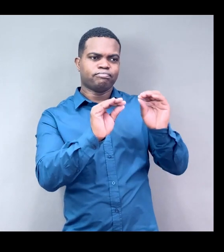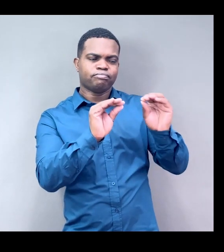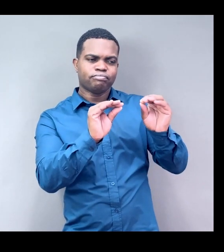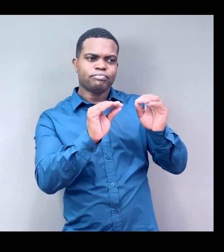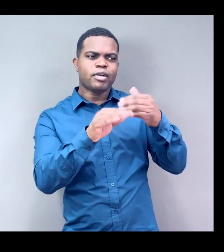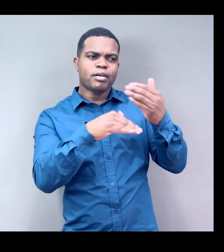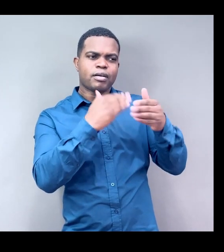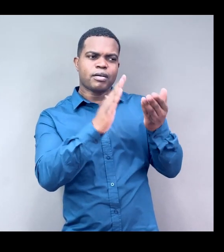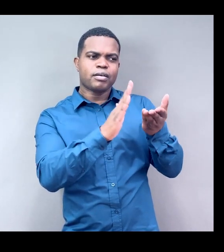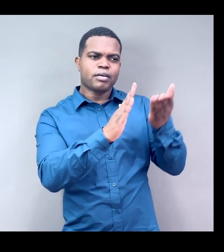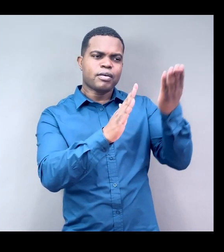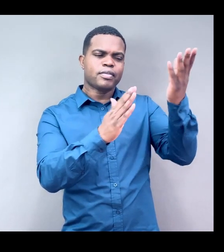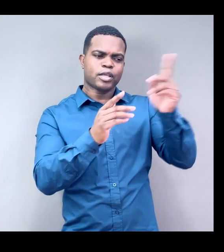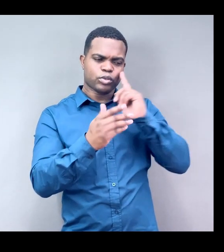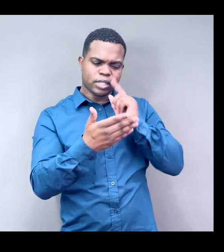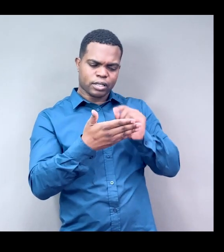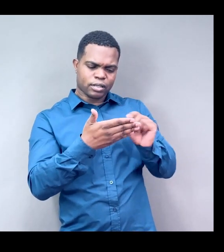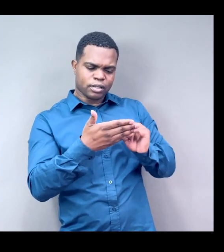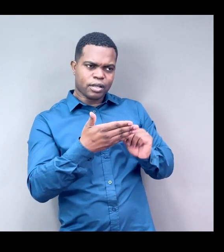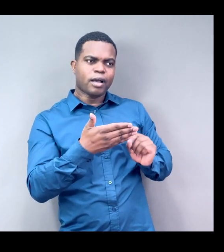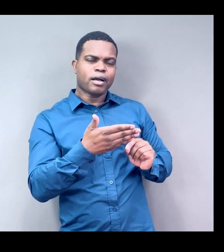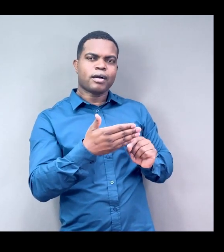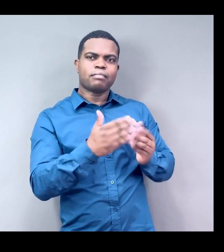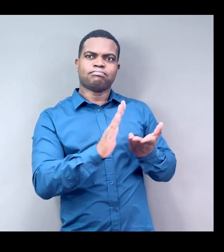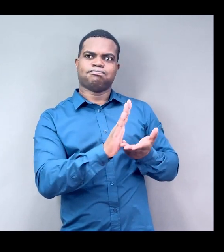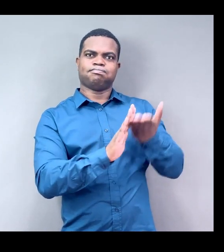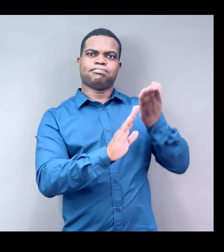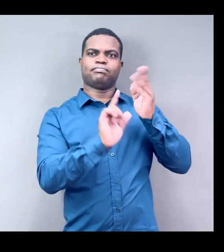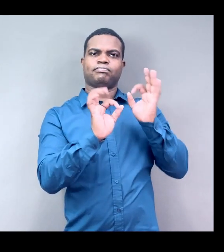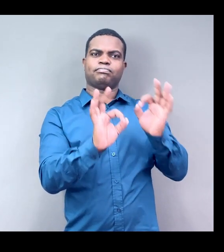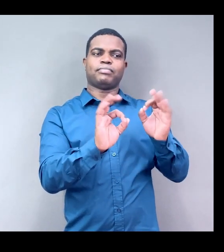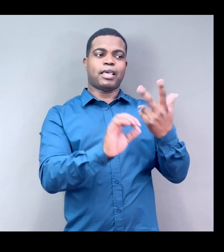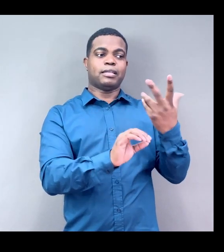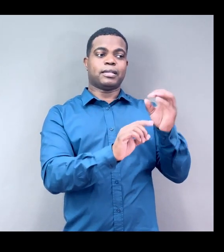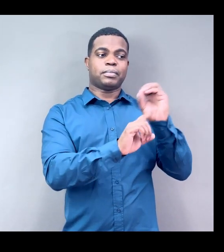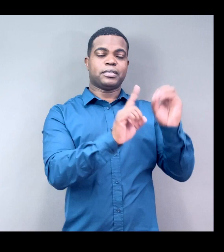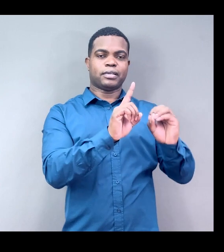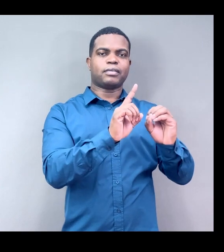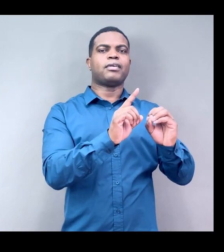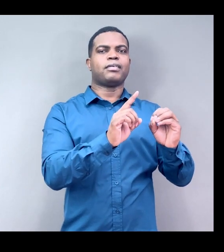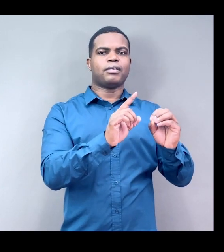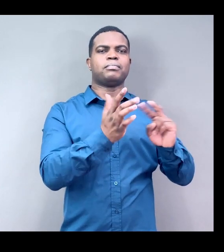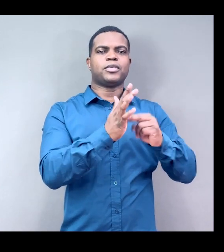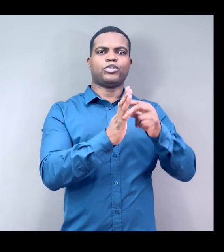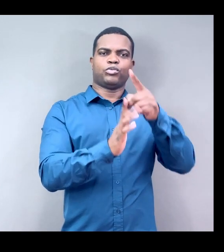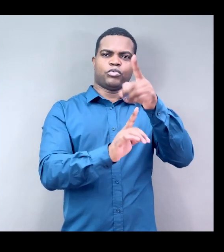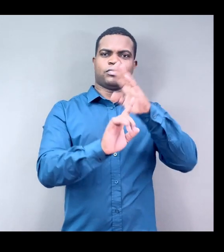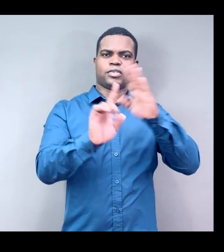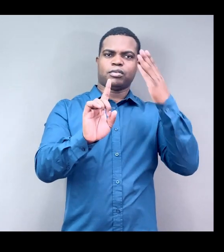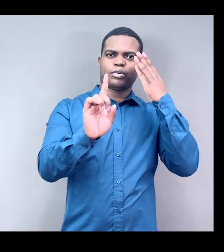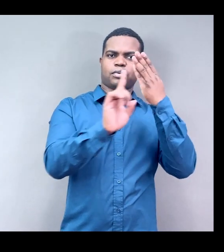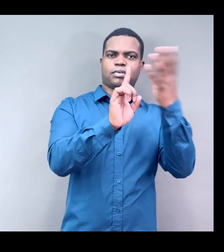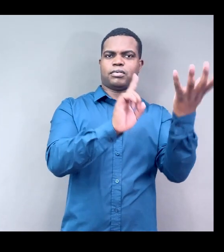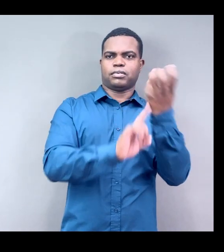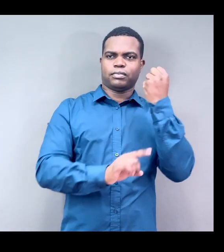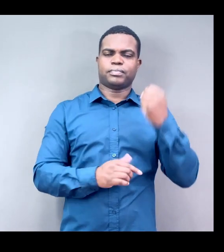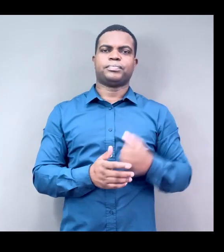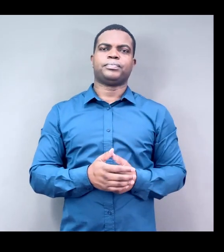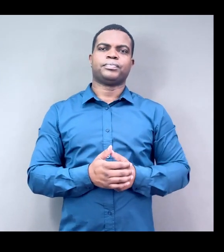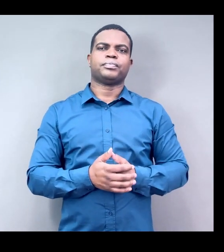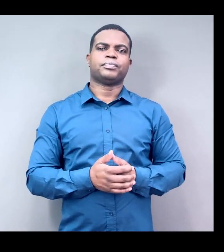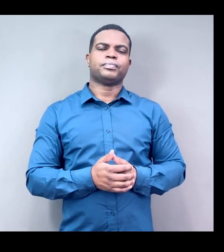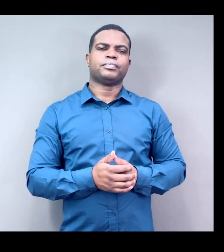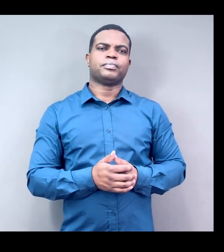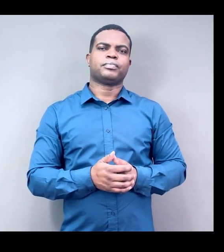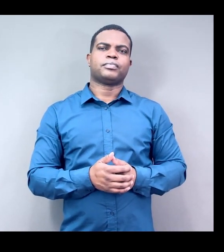started. If you are able to increase it by 80%, then that means you have actually